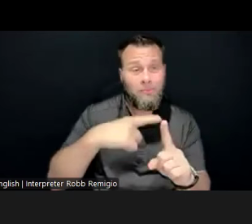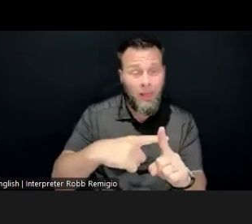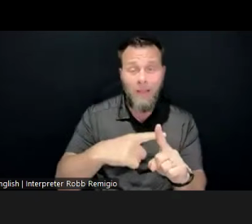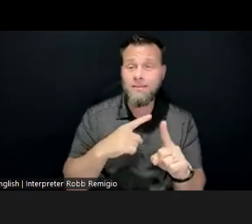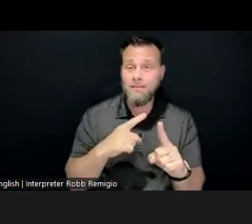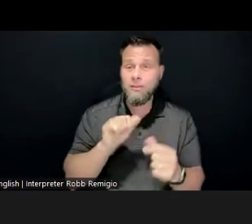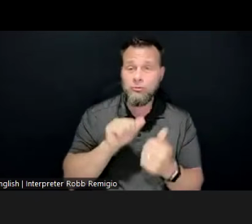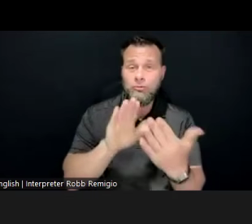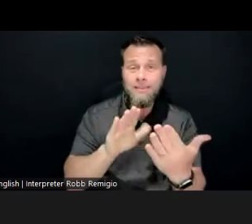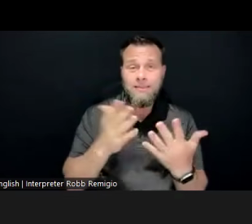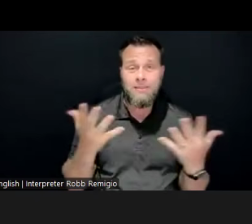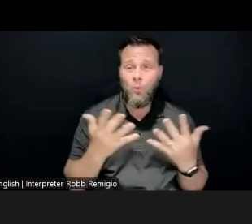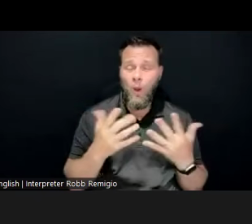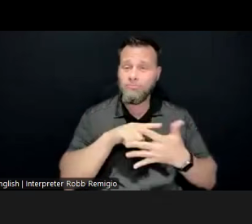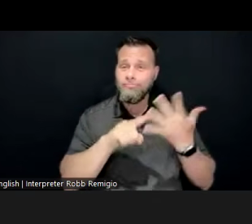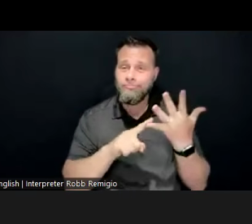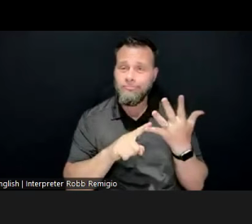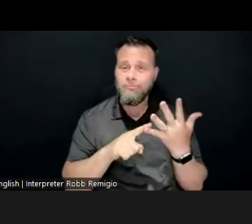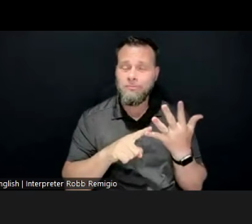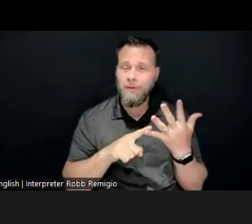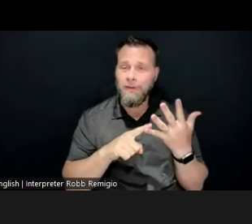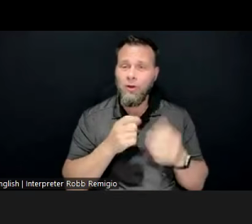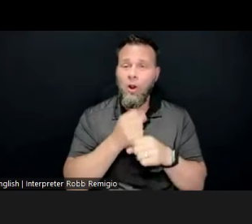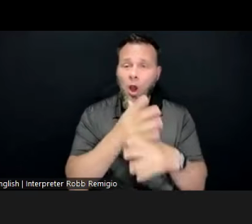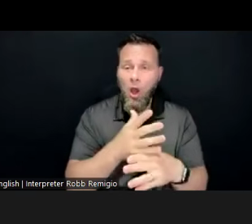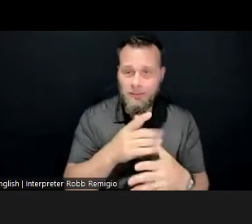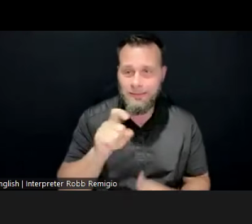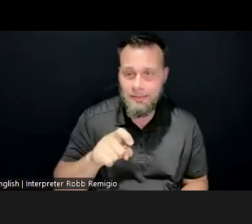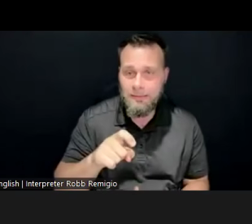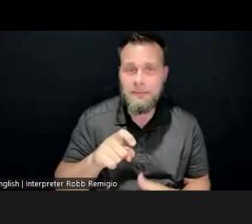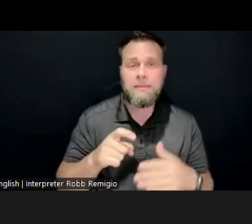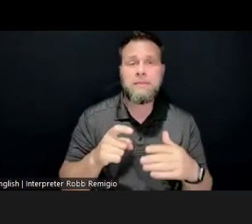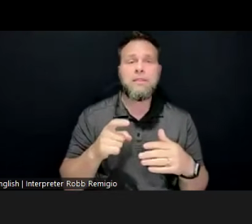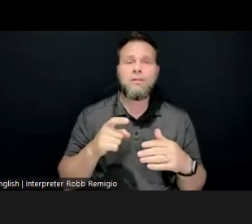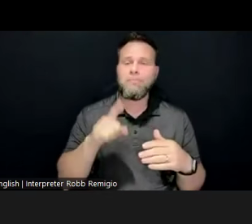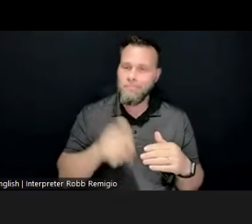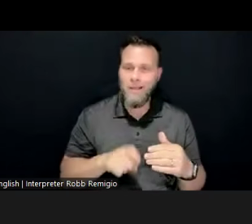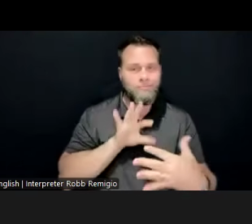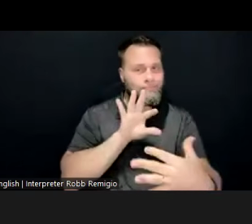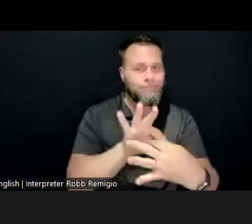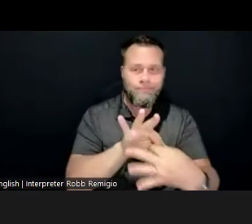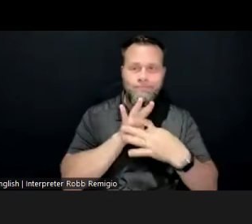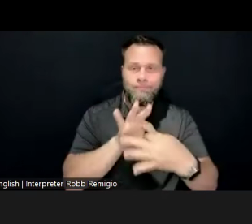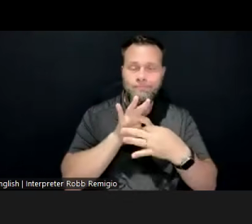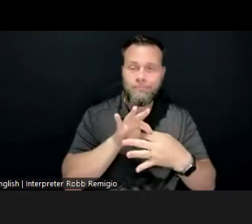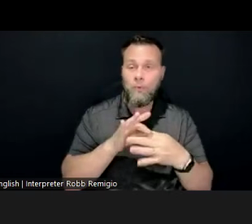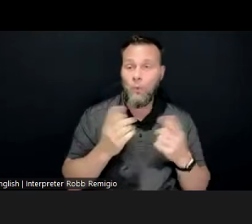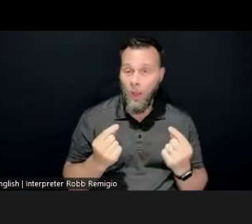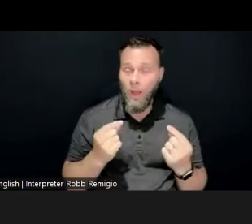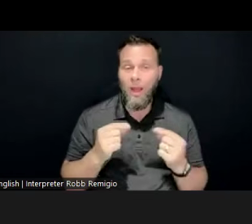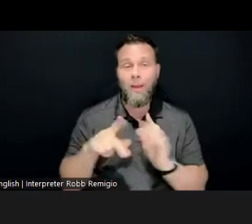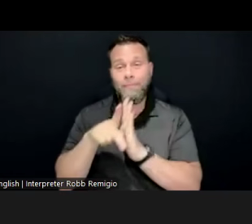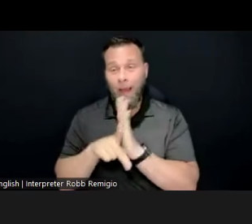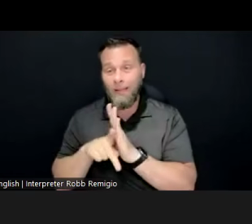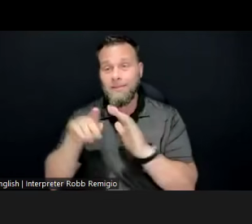that create these needs requires cross-sector collaboration. So, this includes policy and practice